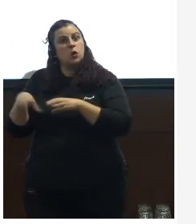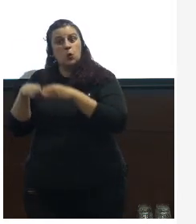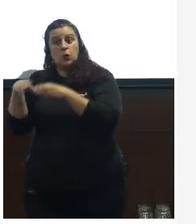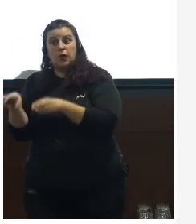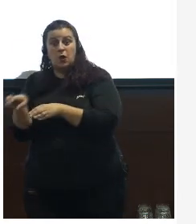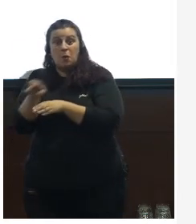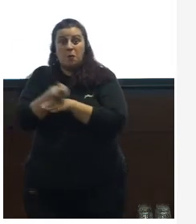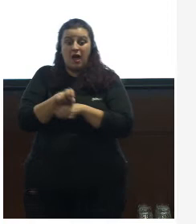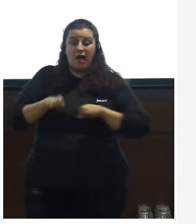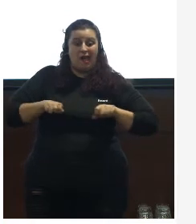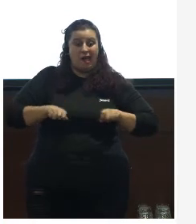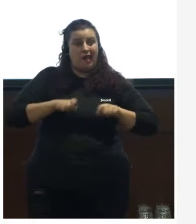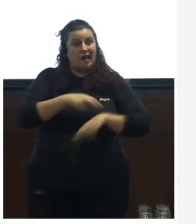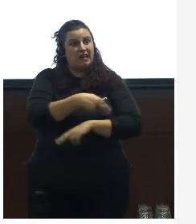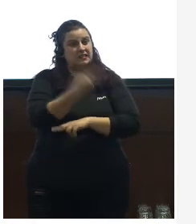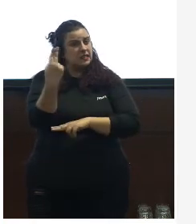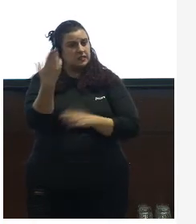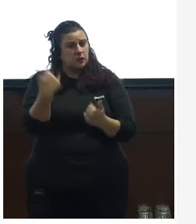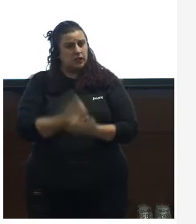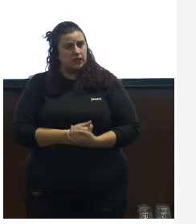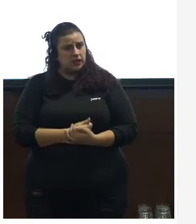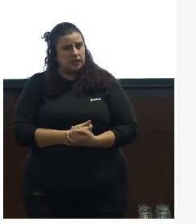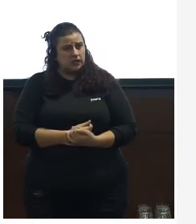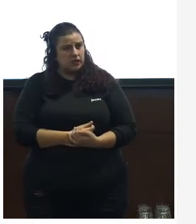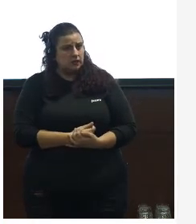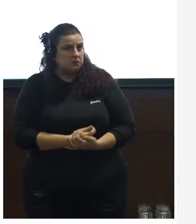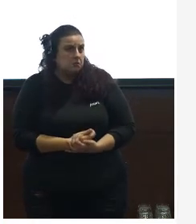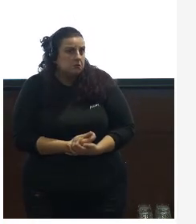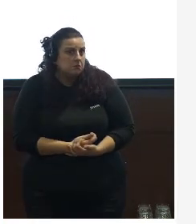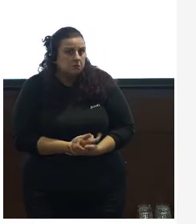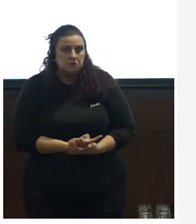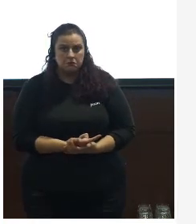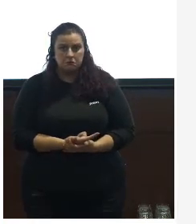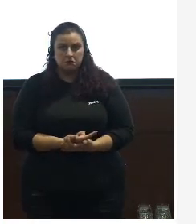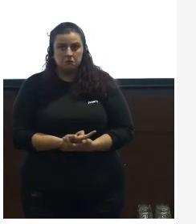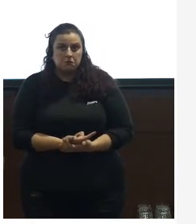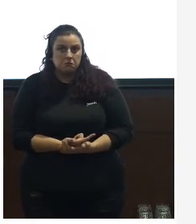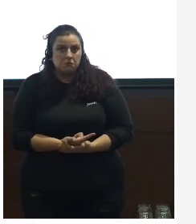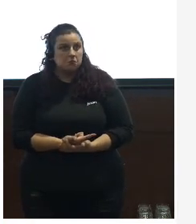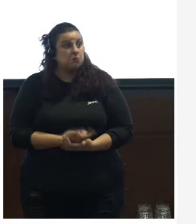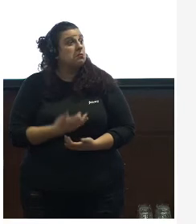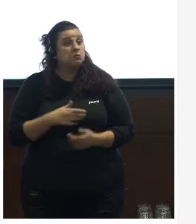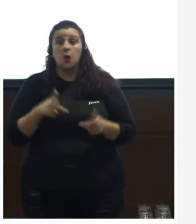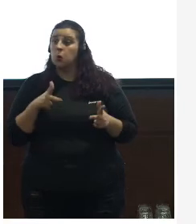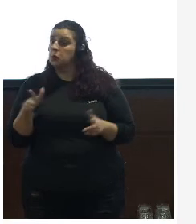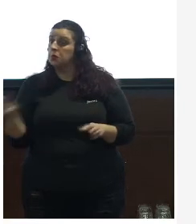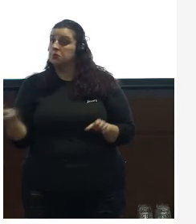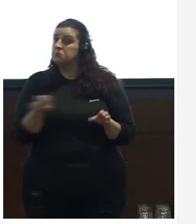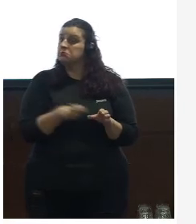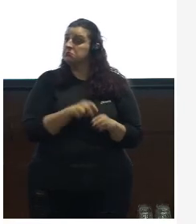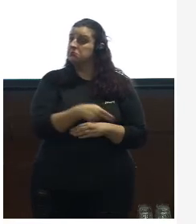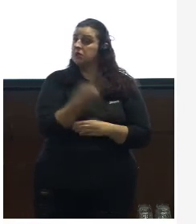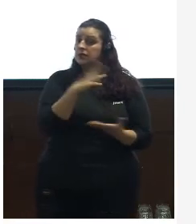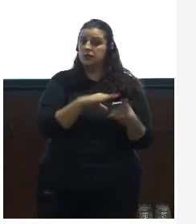that there's no room for any spontaneity. Everything needs to be booked in advance. It's not the case for everywhere, but it's the case in most destinations